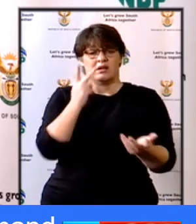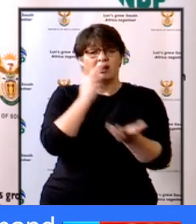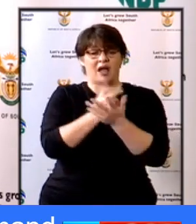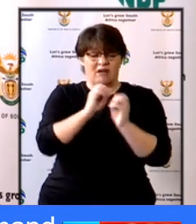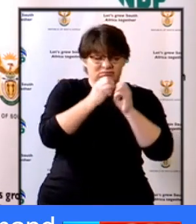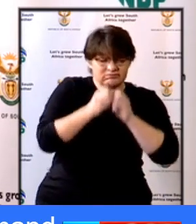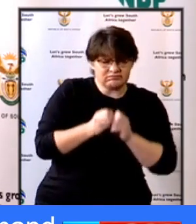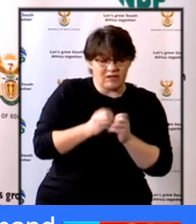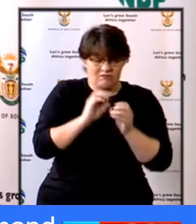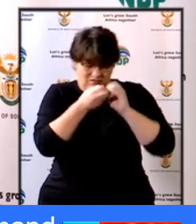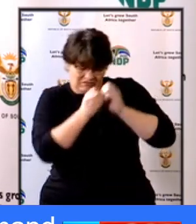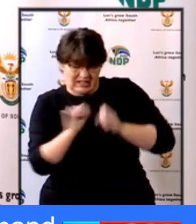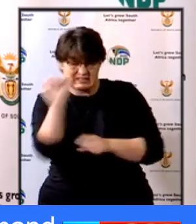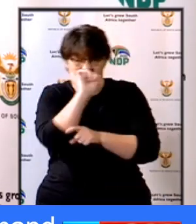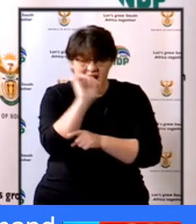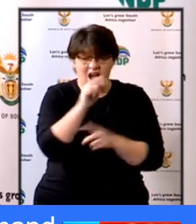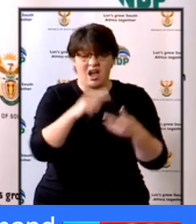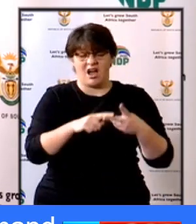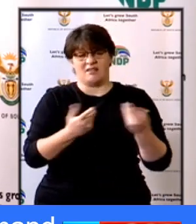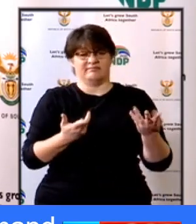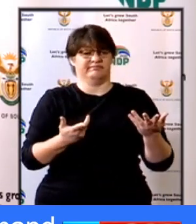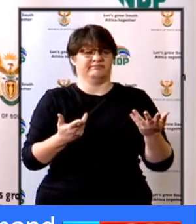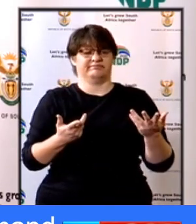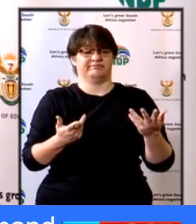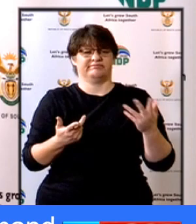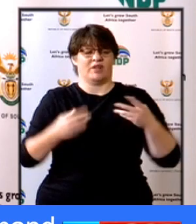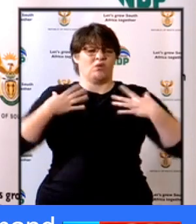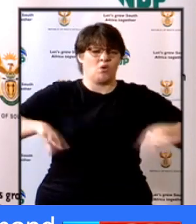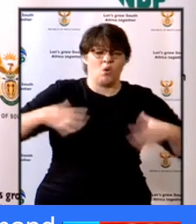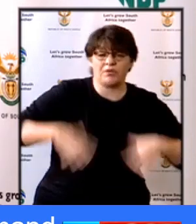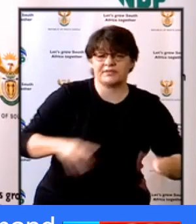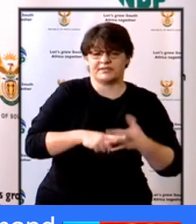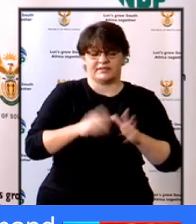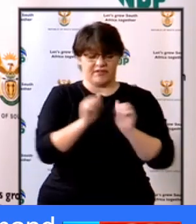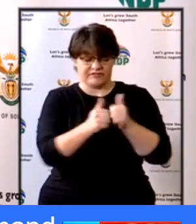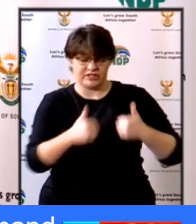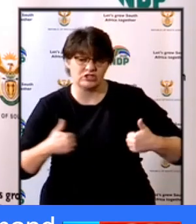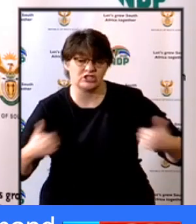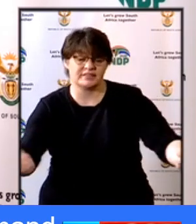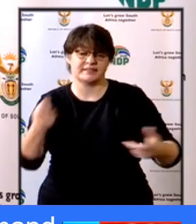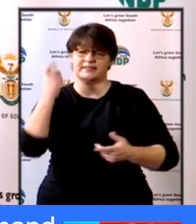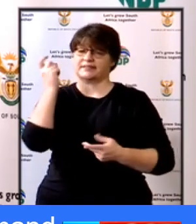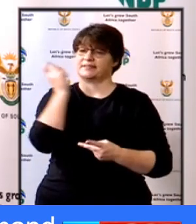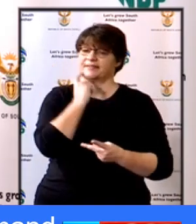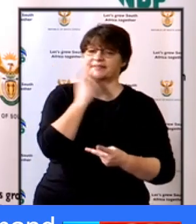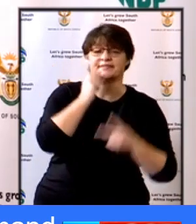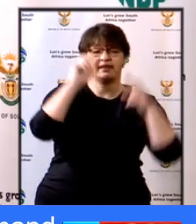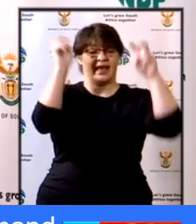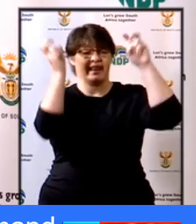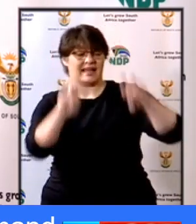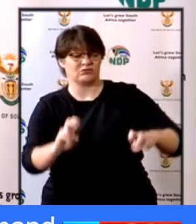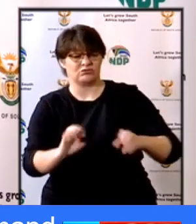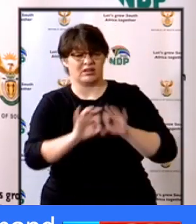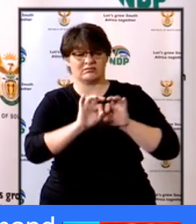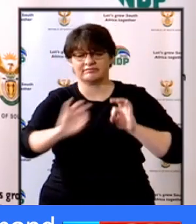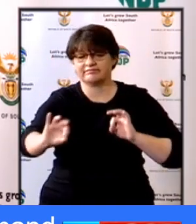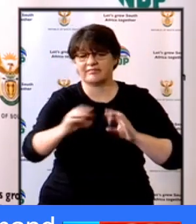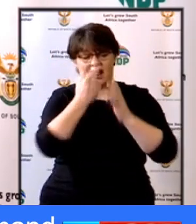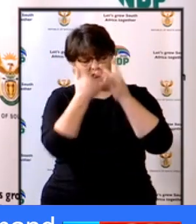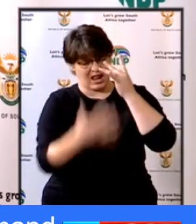the construction industry, textiles and furniture and metal and electric cables, all of